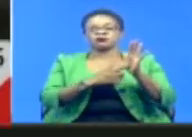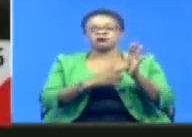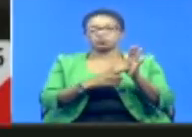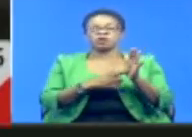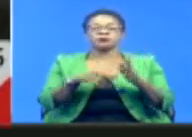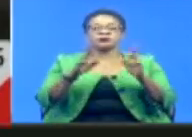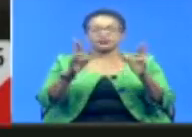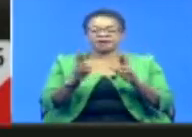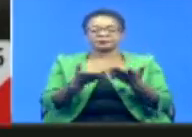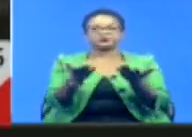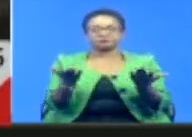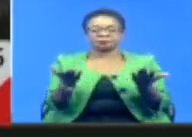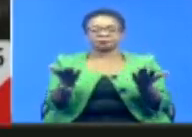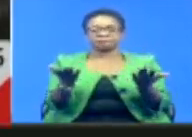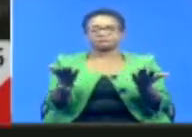inroads.